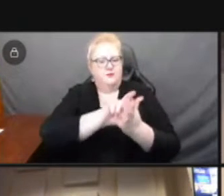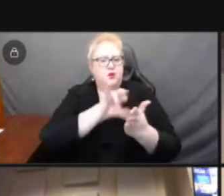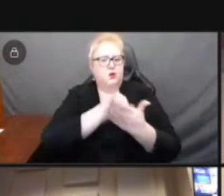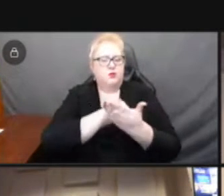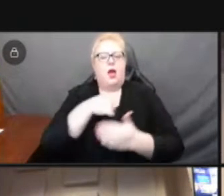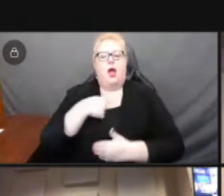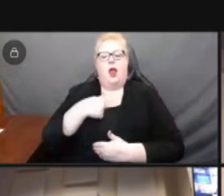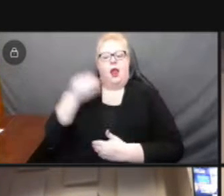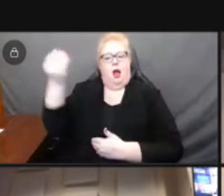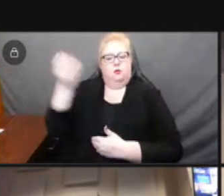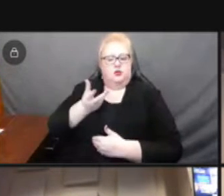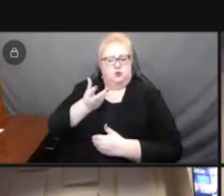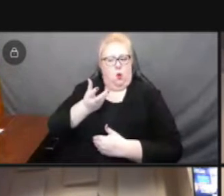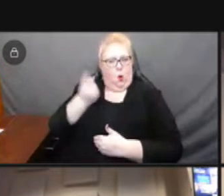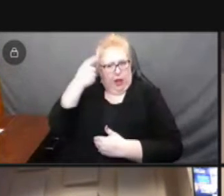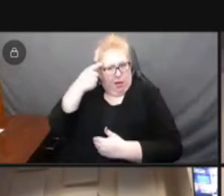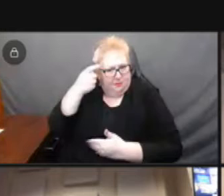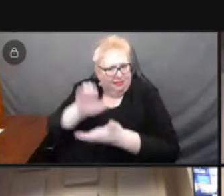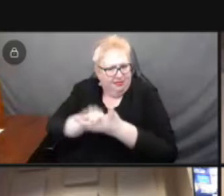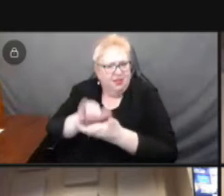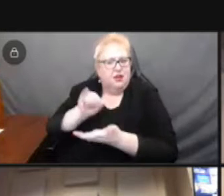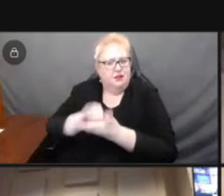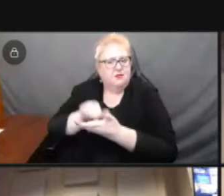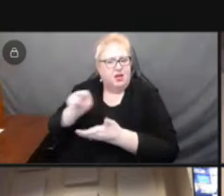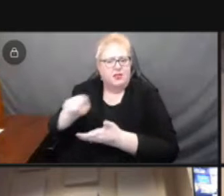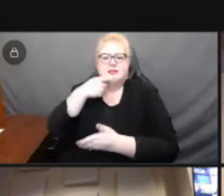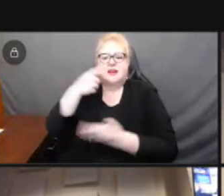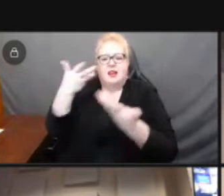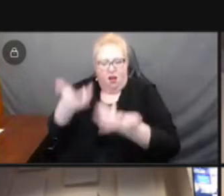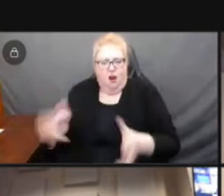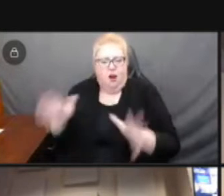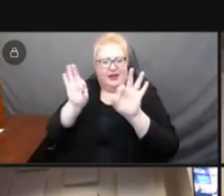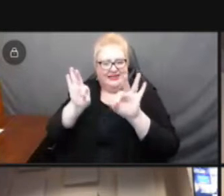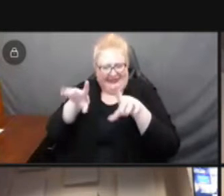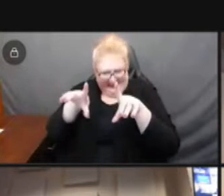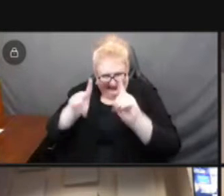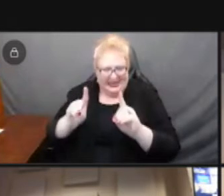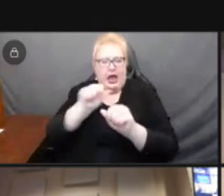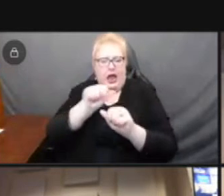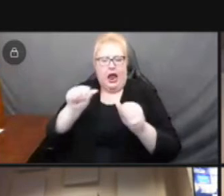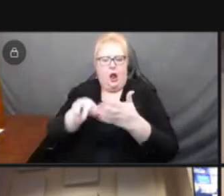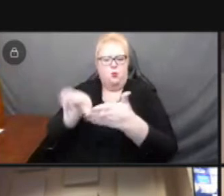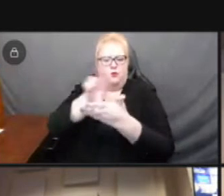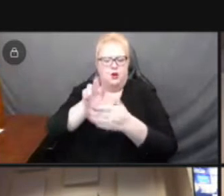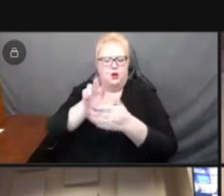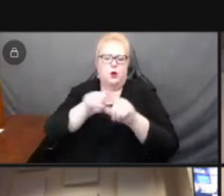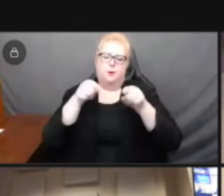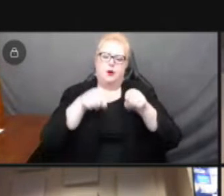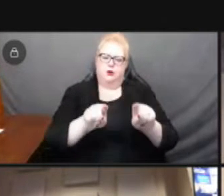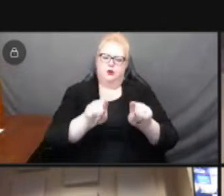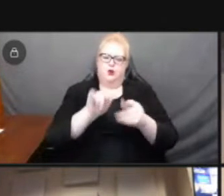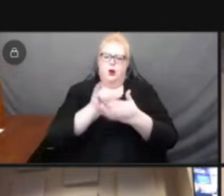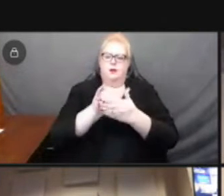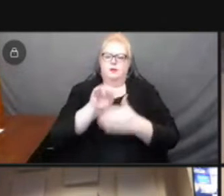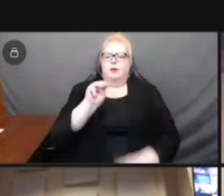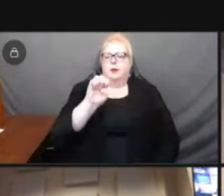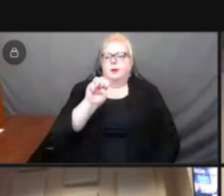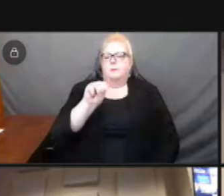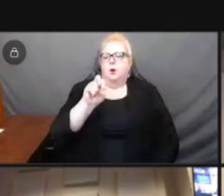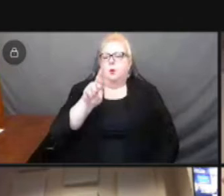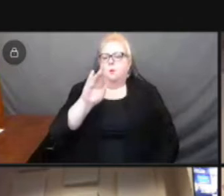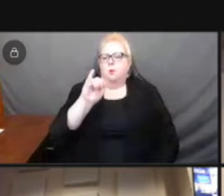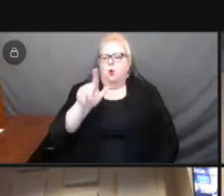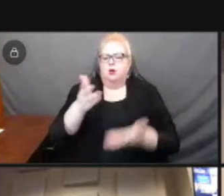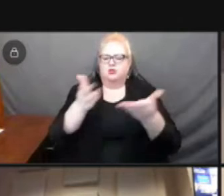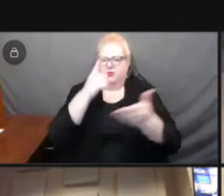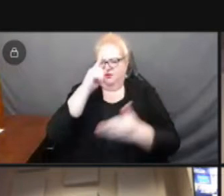they had done a review. But at our memorial service for our colleague, Director Hendricks,